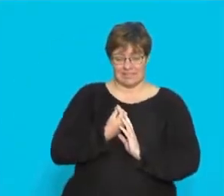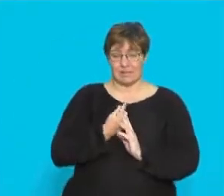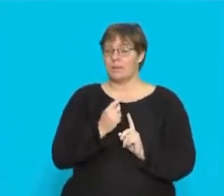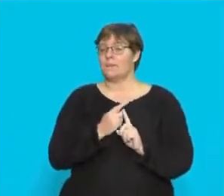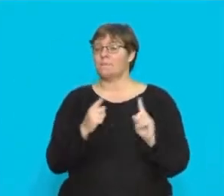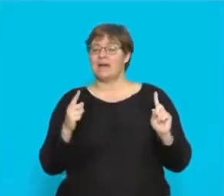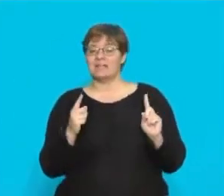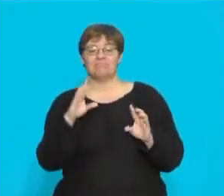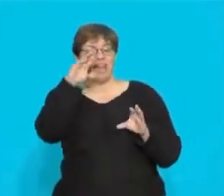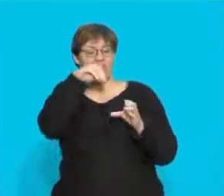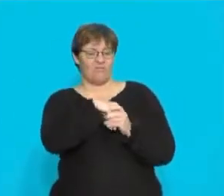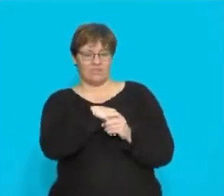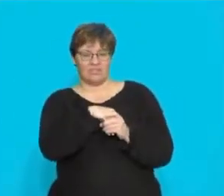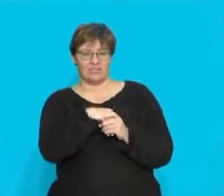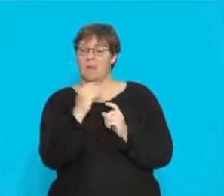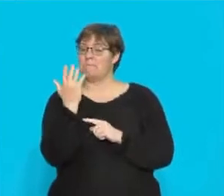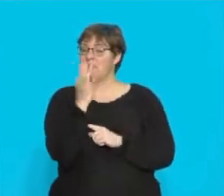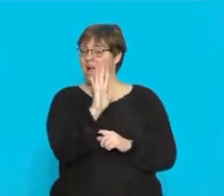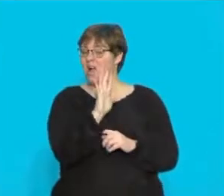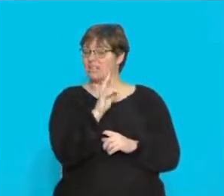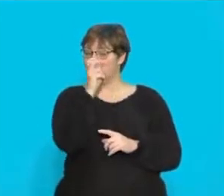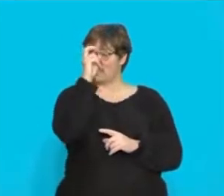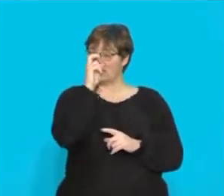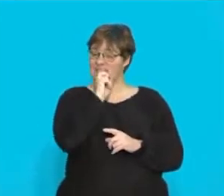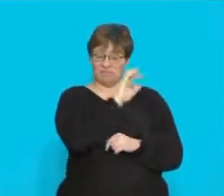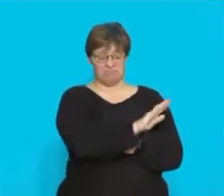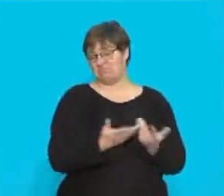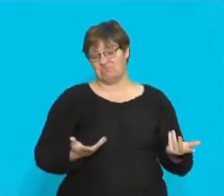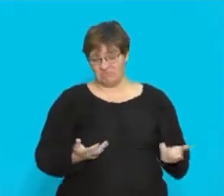they are not part of the plant kingdom.